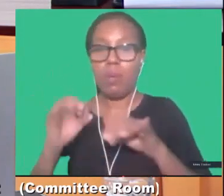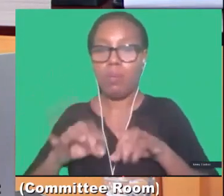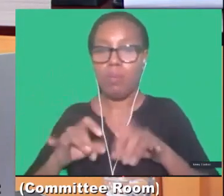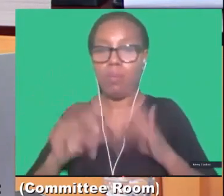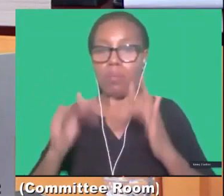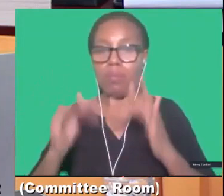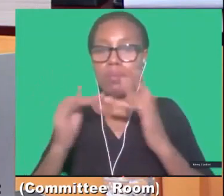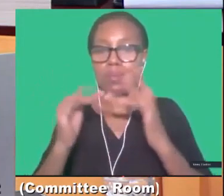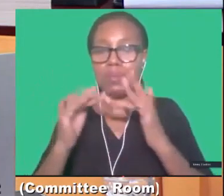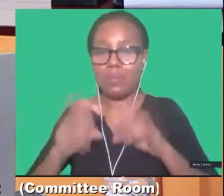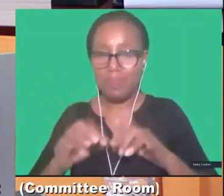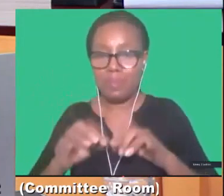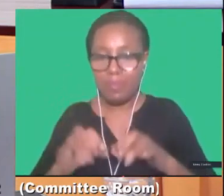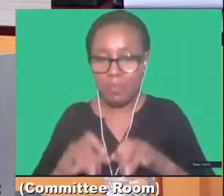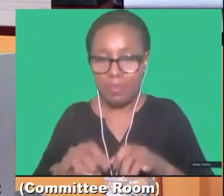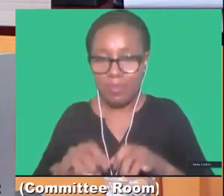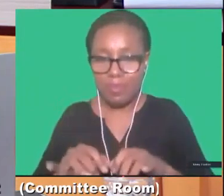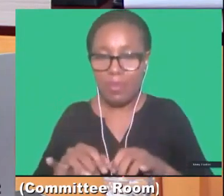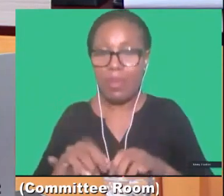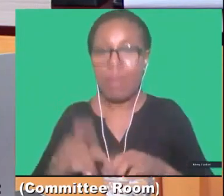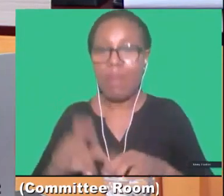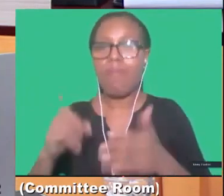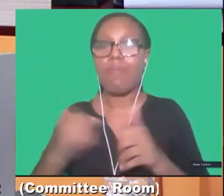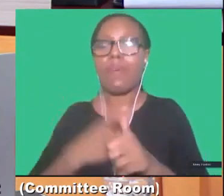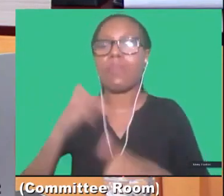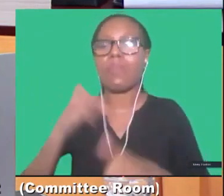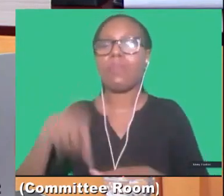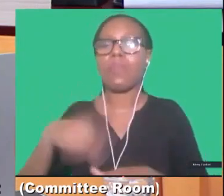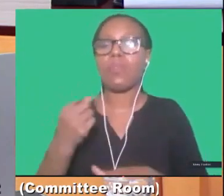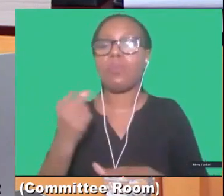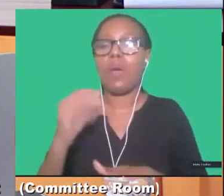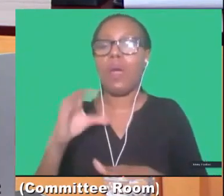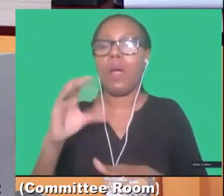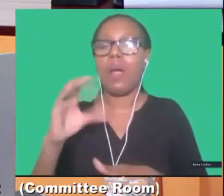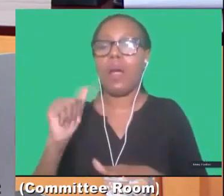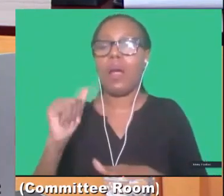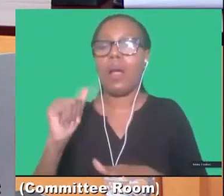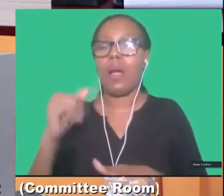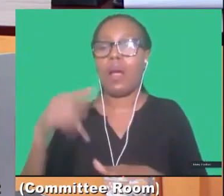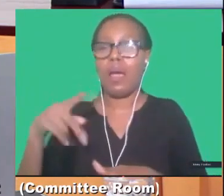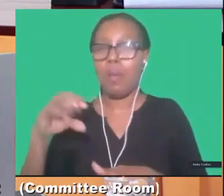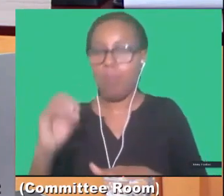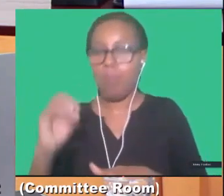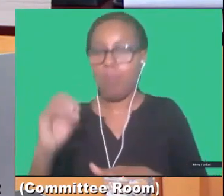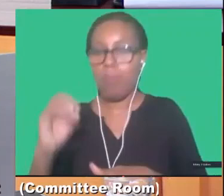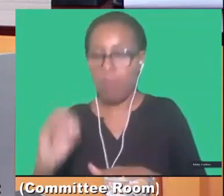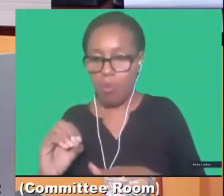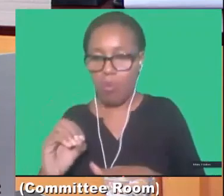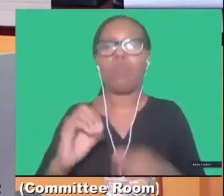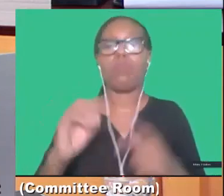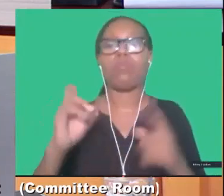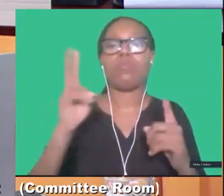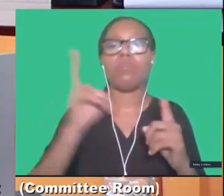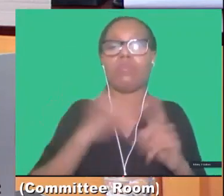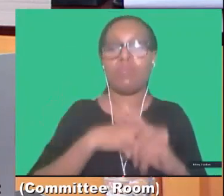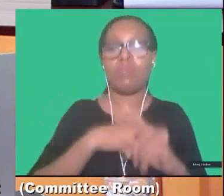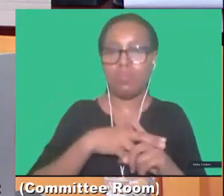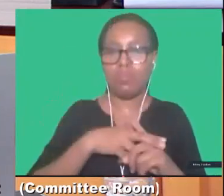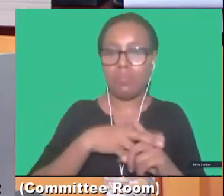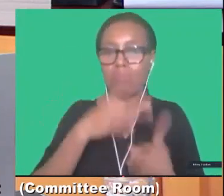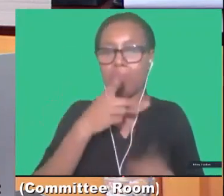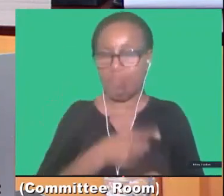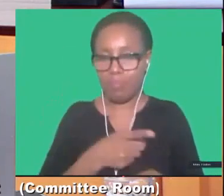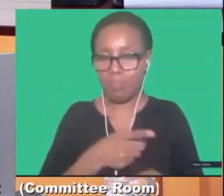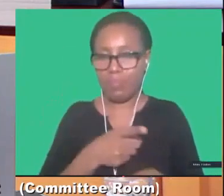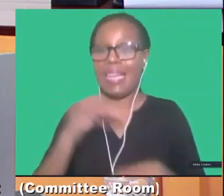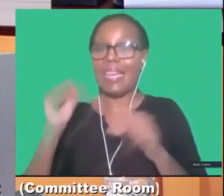with KIPO. They deposit funds on an account, and they're able to submit their documents to our online system.